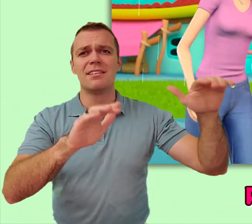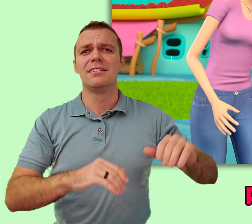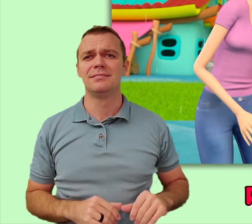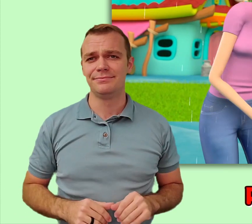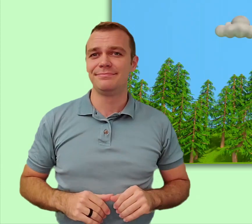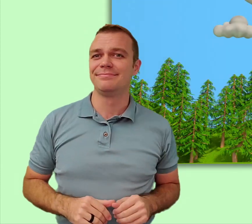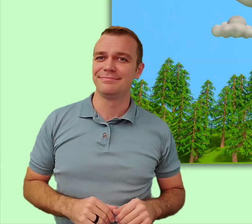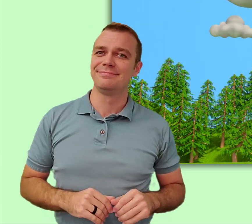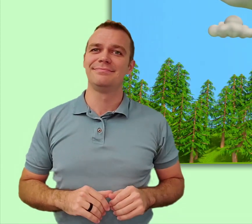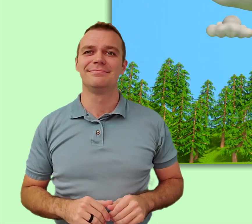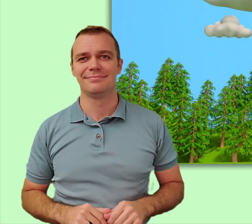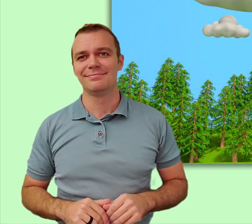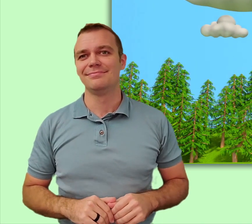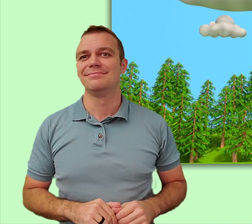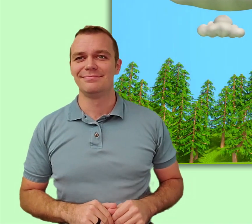go away.